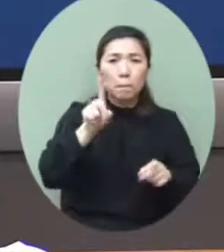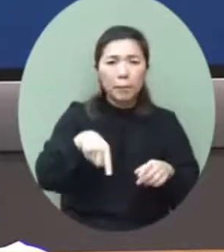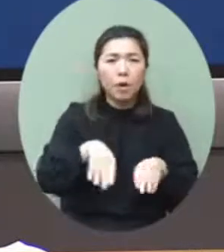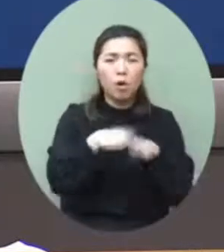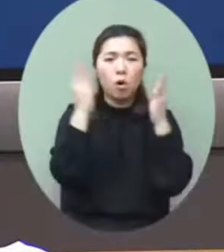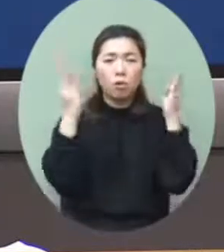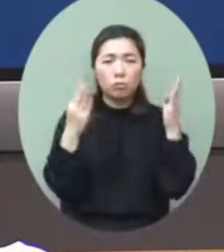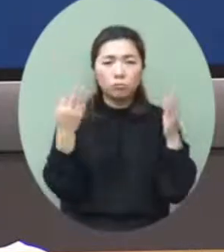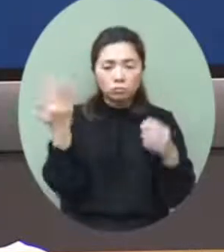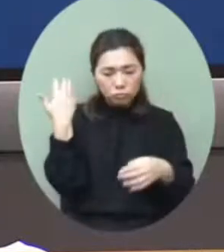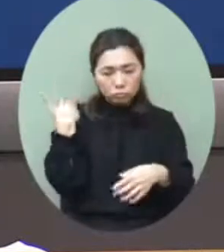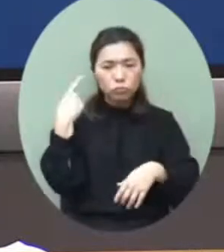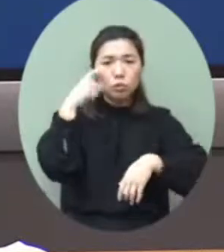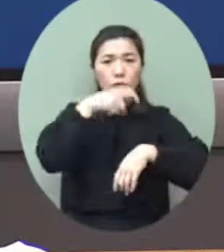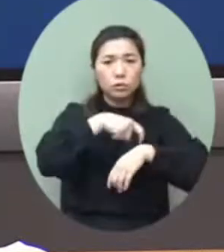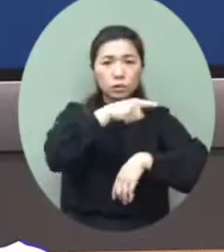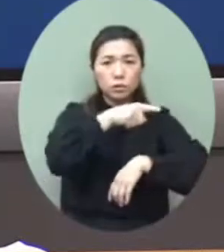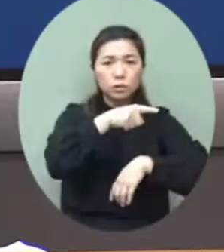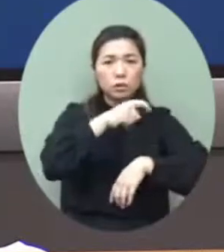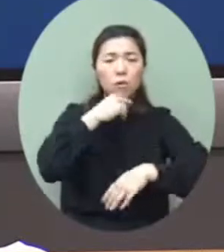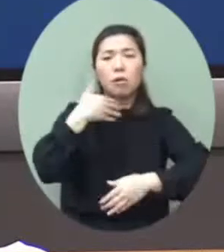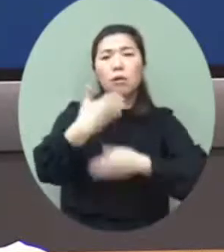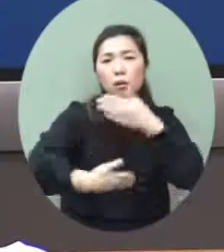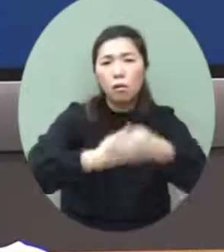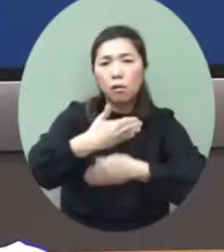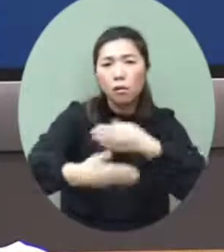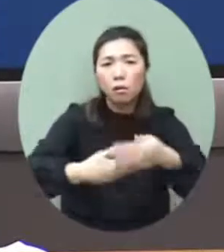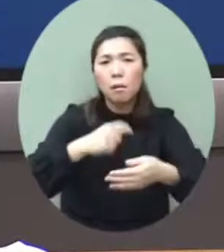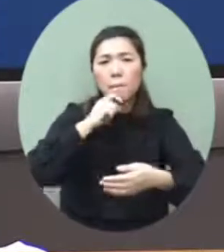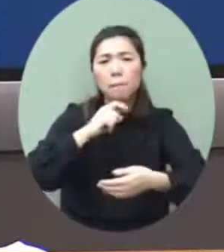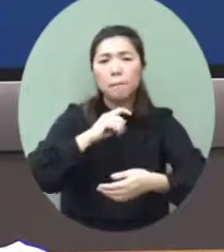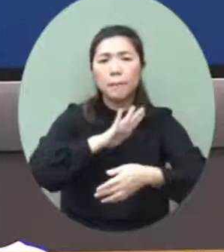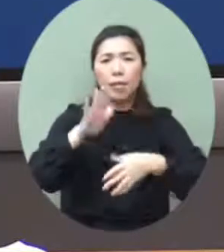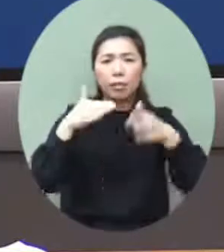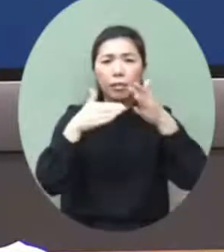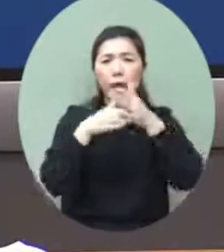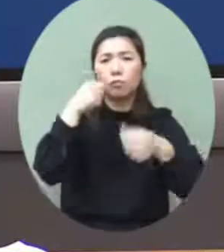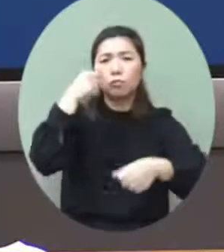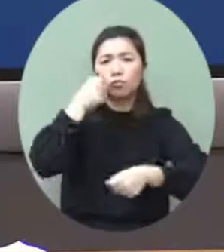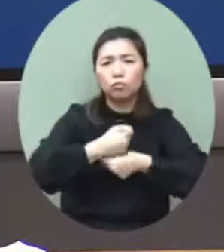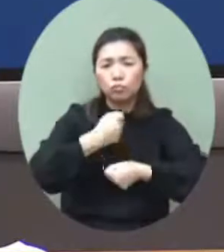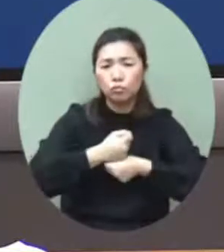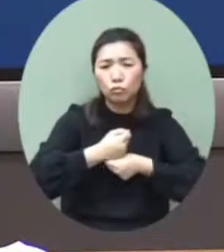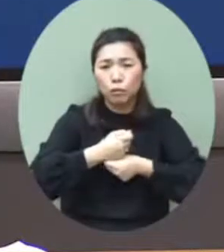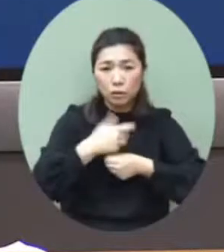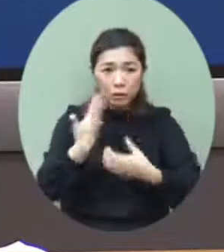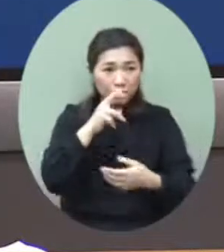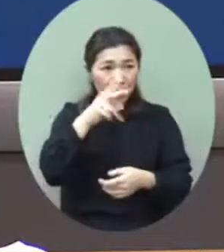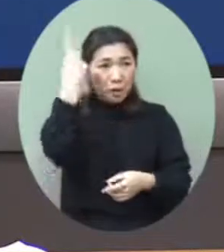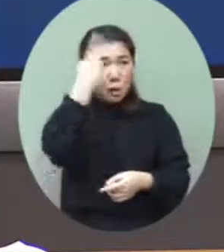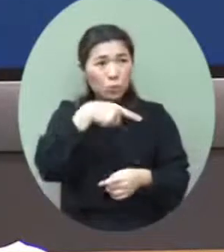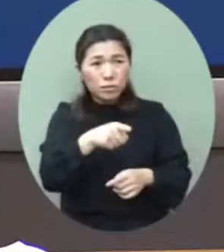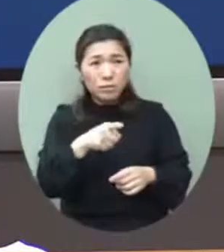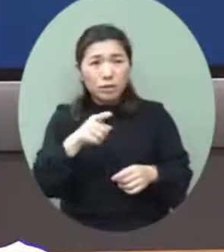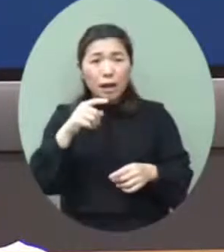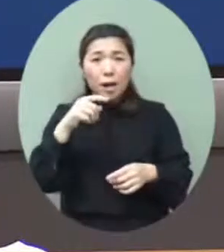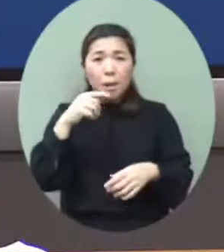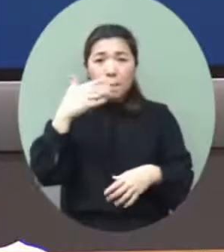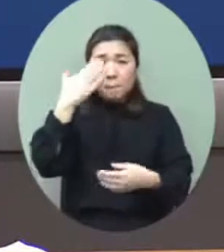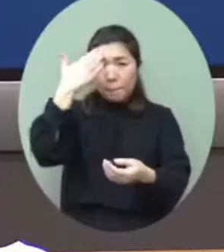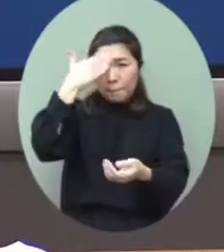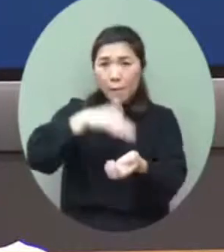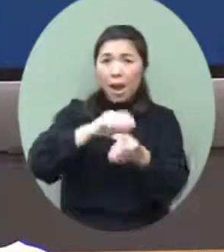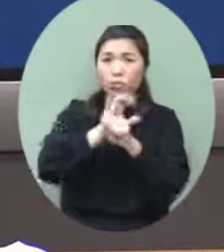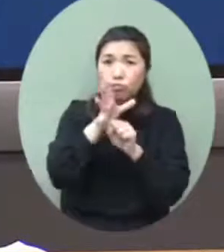Switch testing started in October 2020, and since then, We have constantly carried out swish